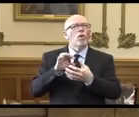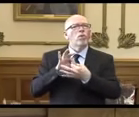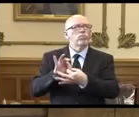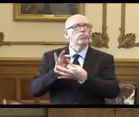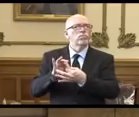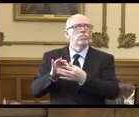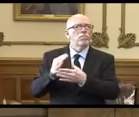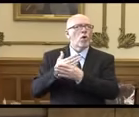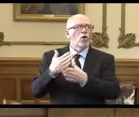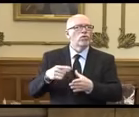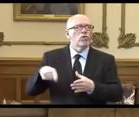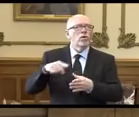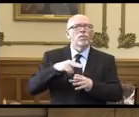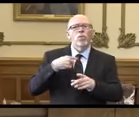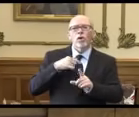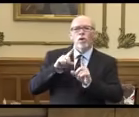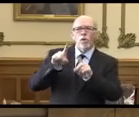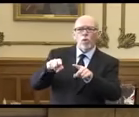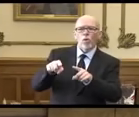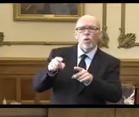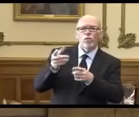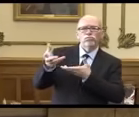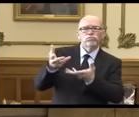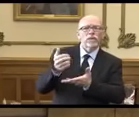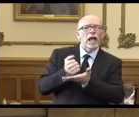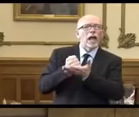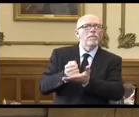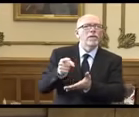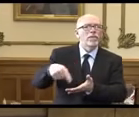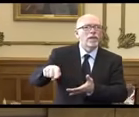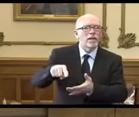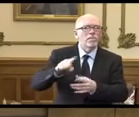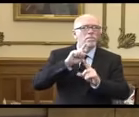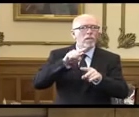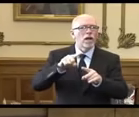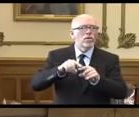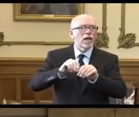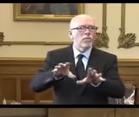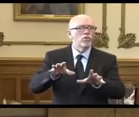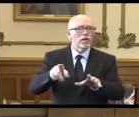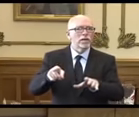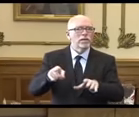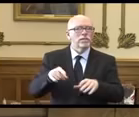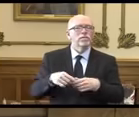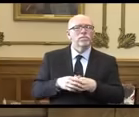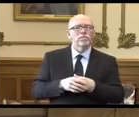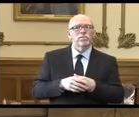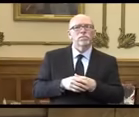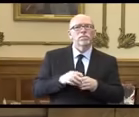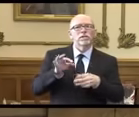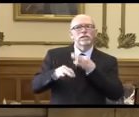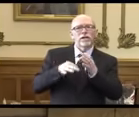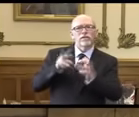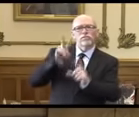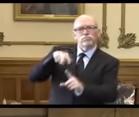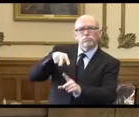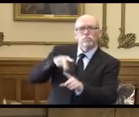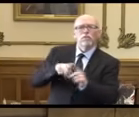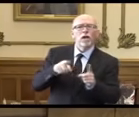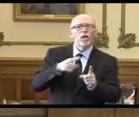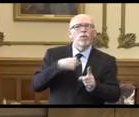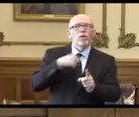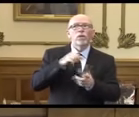much more about going into facilities and helping them to respond to outbreaks as they occur. But we have not removed